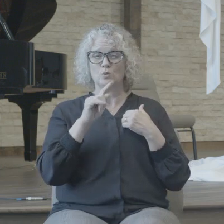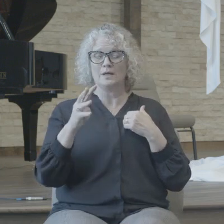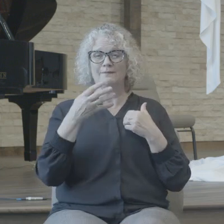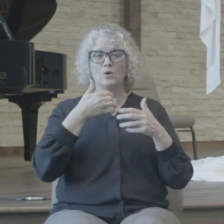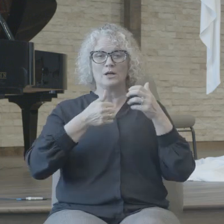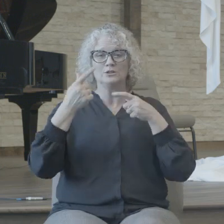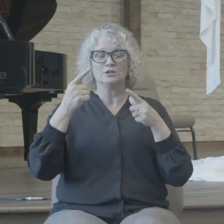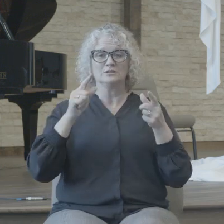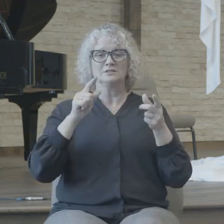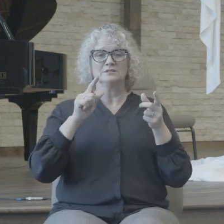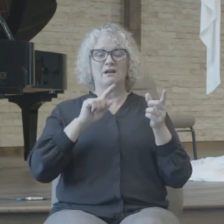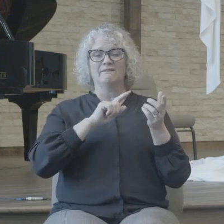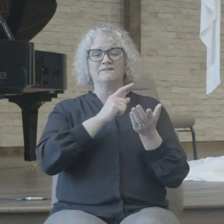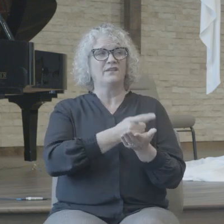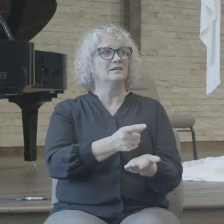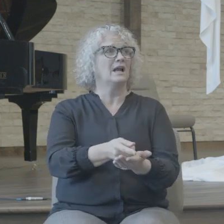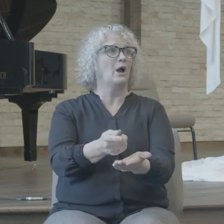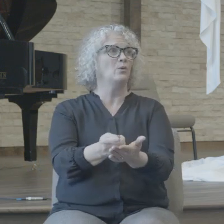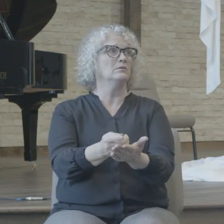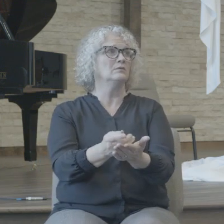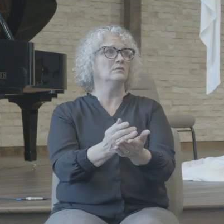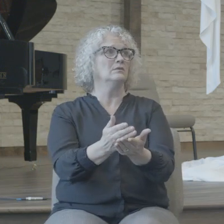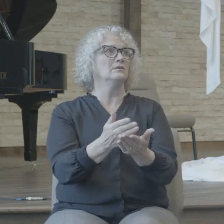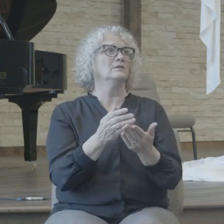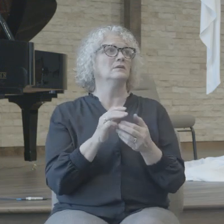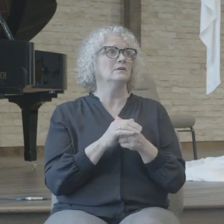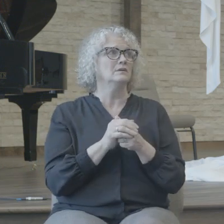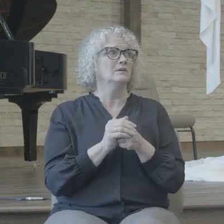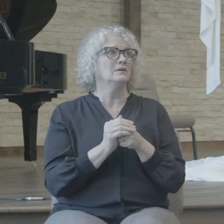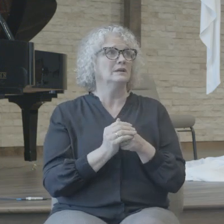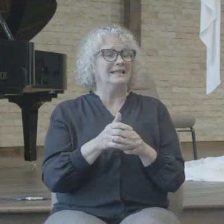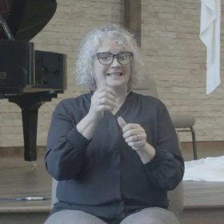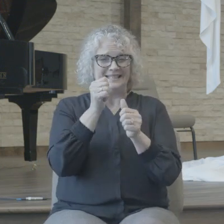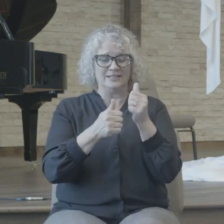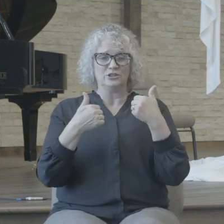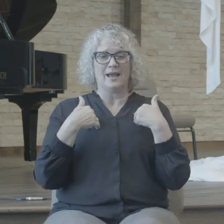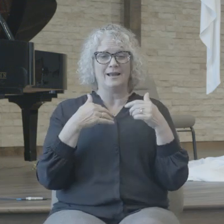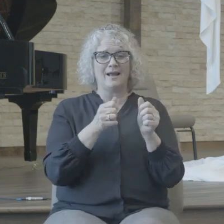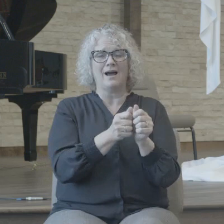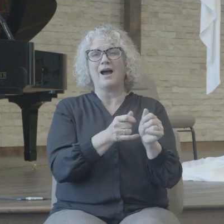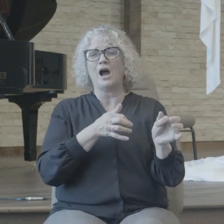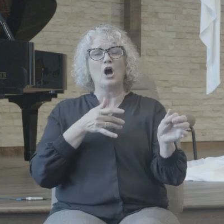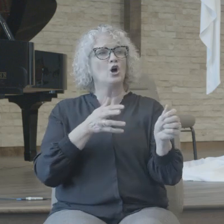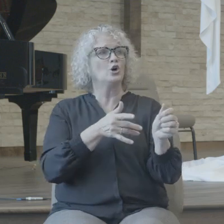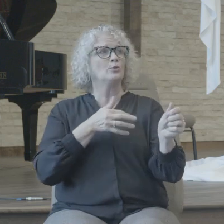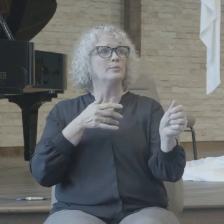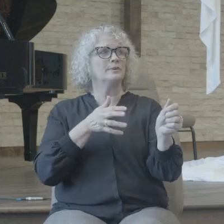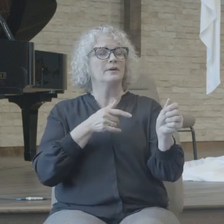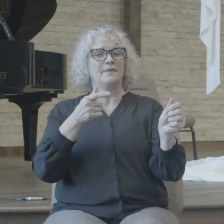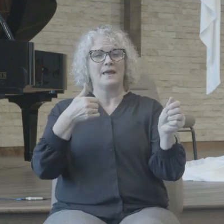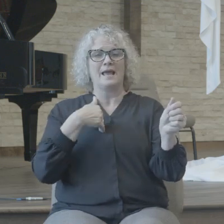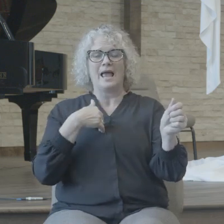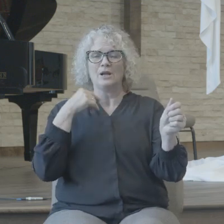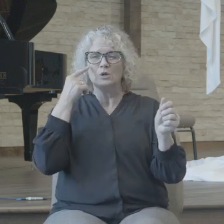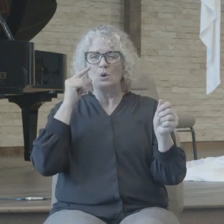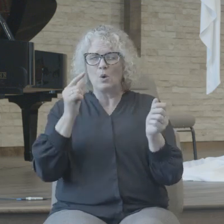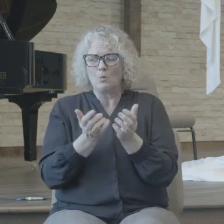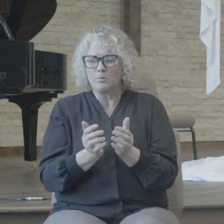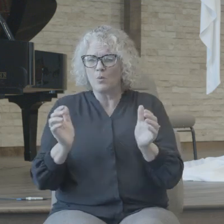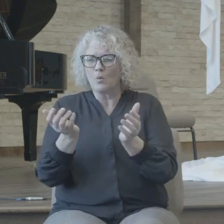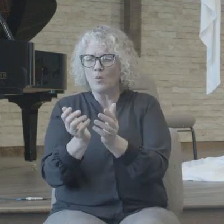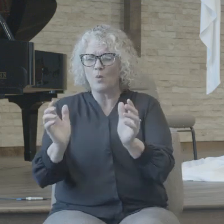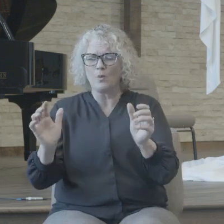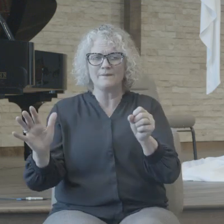fell down before the lamb. Each one had a harp, and they were holding golden bowls full of